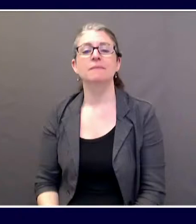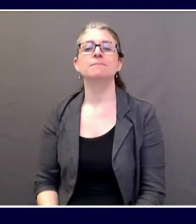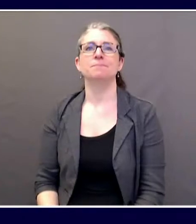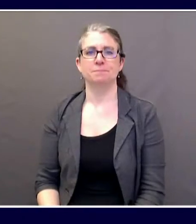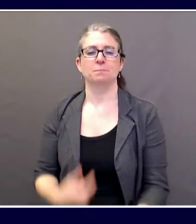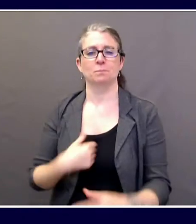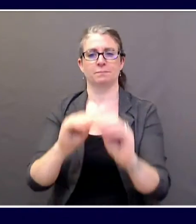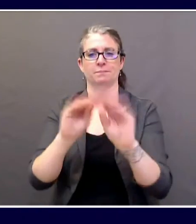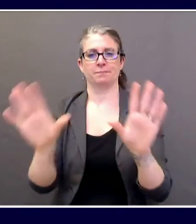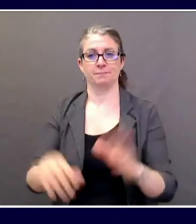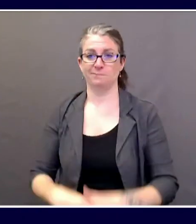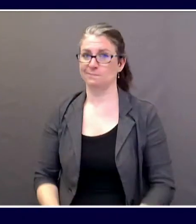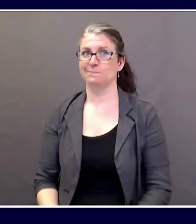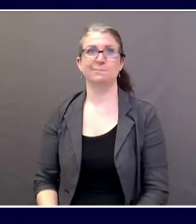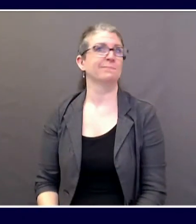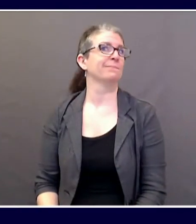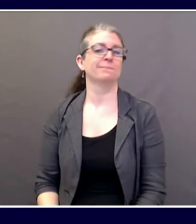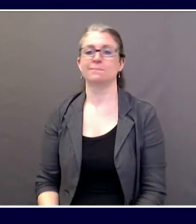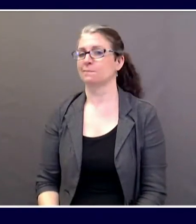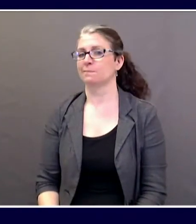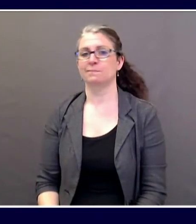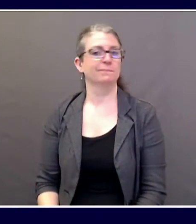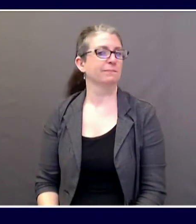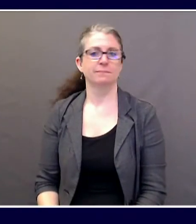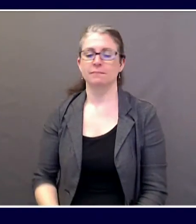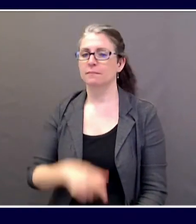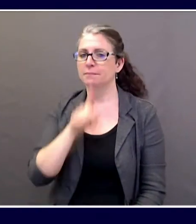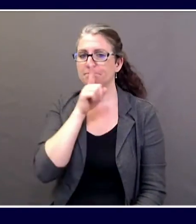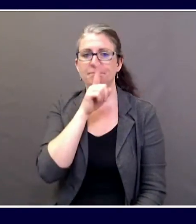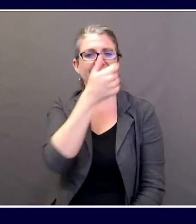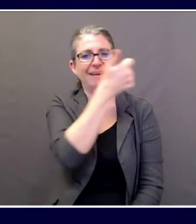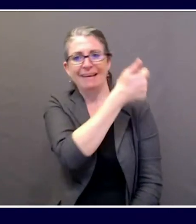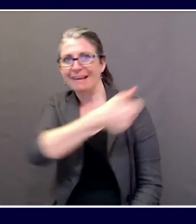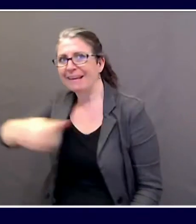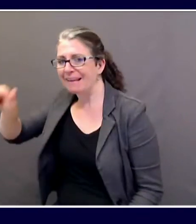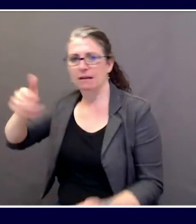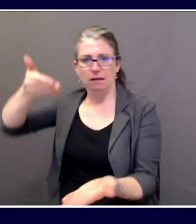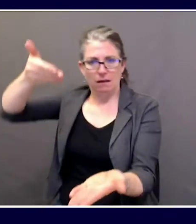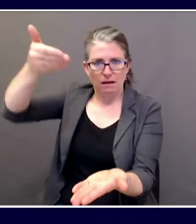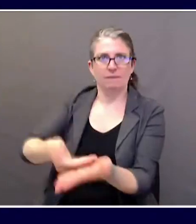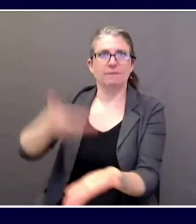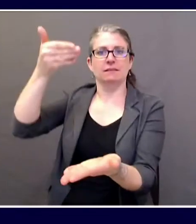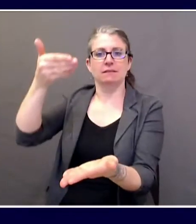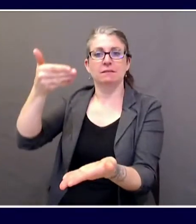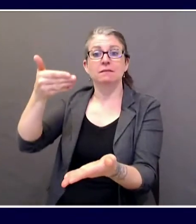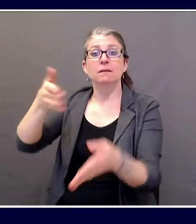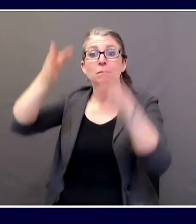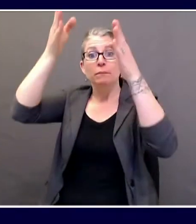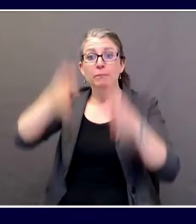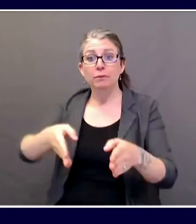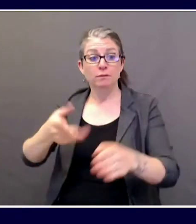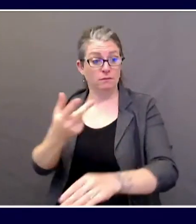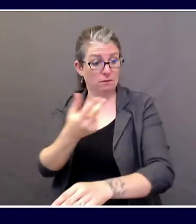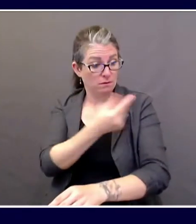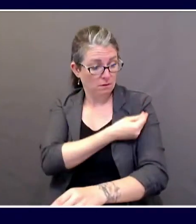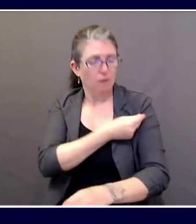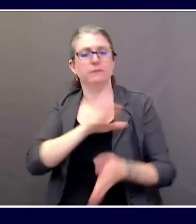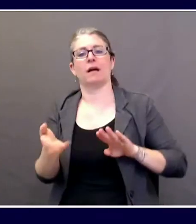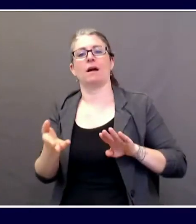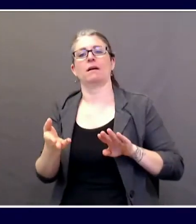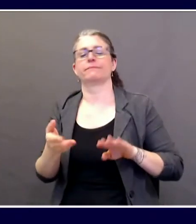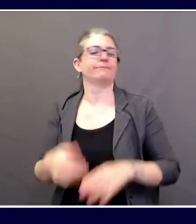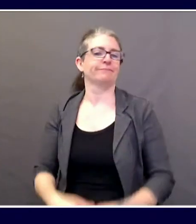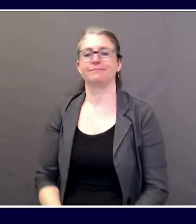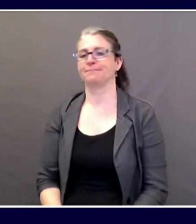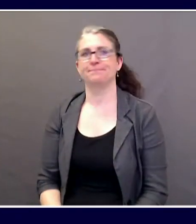whatsoever that the COVID-19 vaccine can cause death. Indeed, it's the exact opposite.